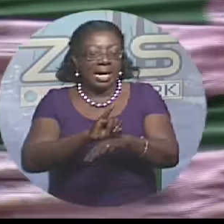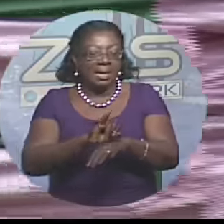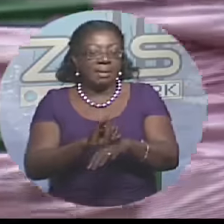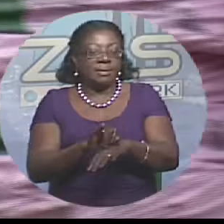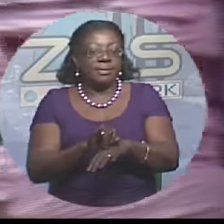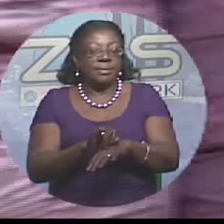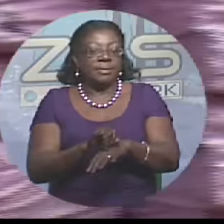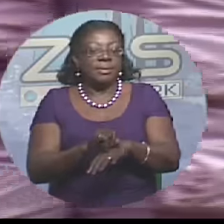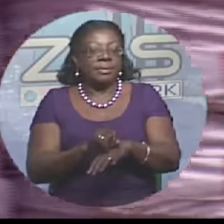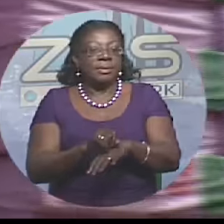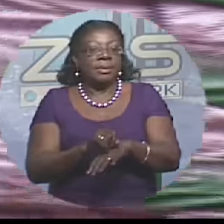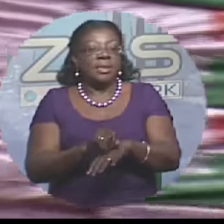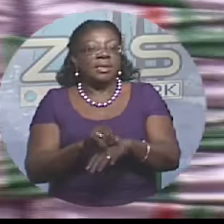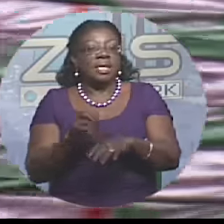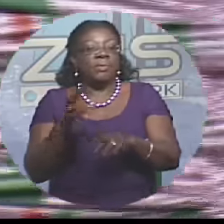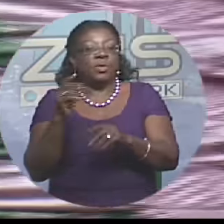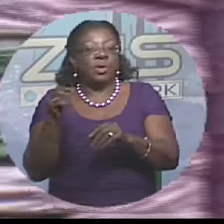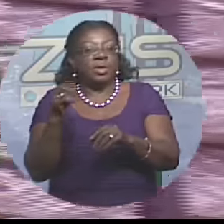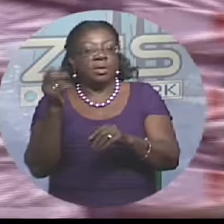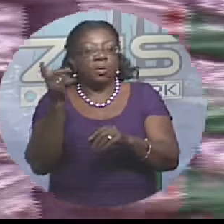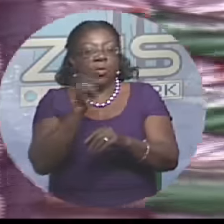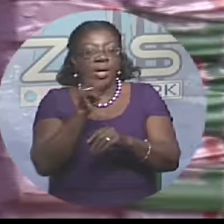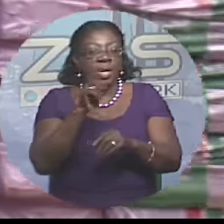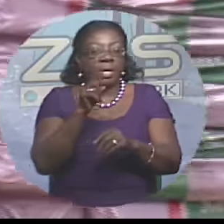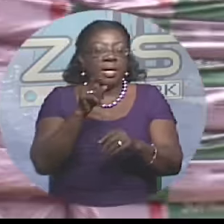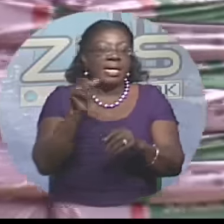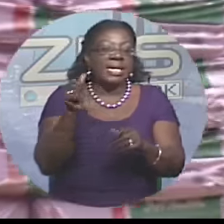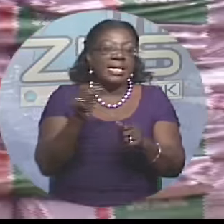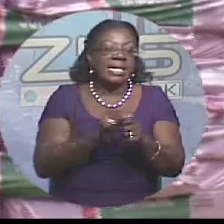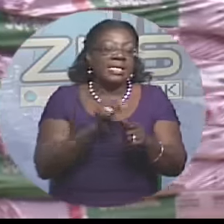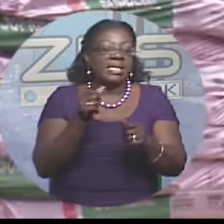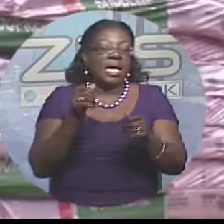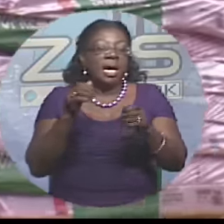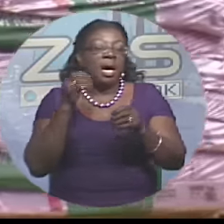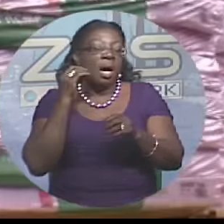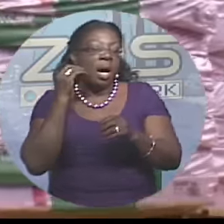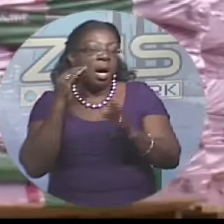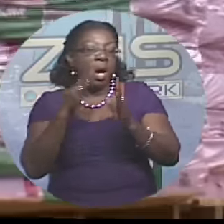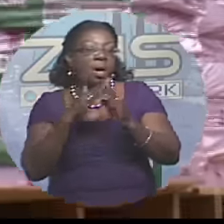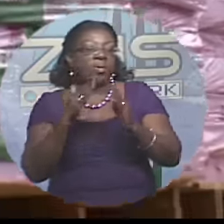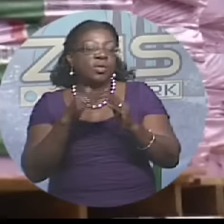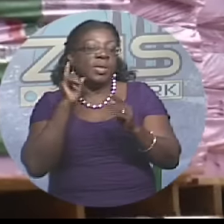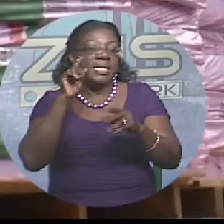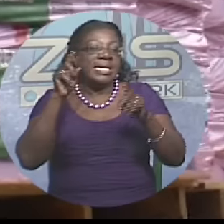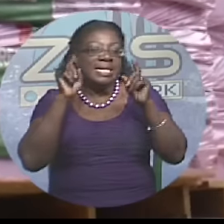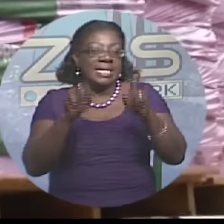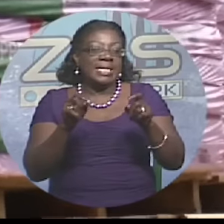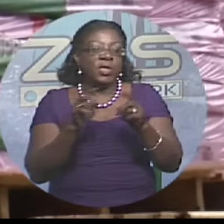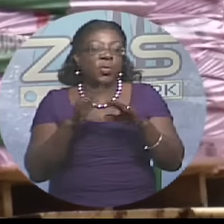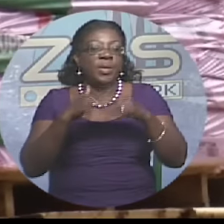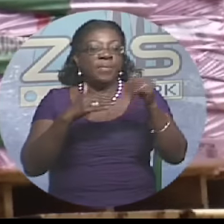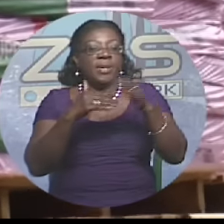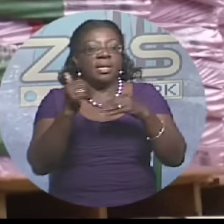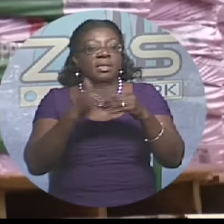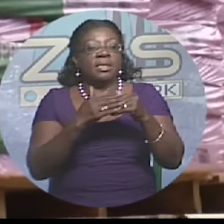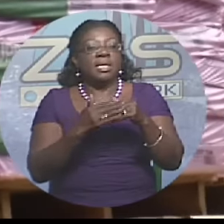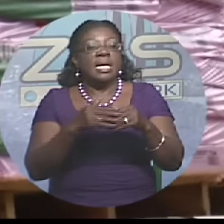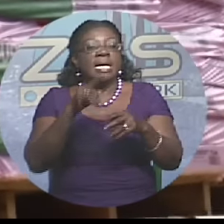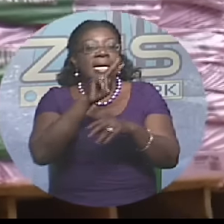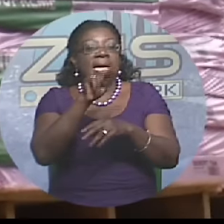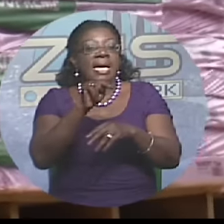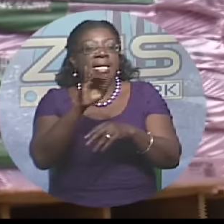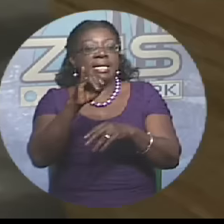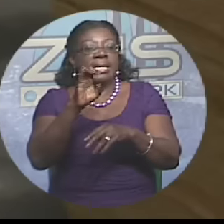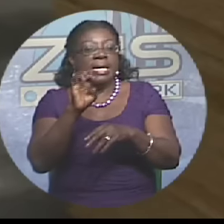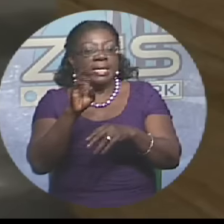islands conducting assessments and are aware of the needs of each household. Reconstruction will follow the repair phase, during which time, Russell says, NEMA will determine